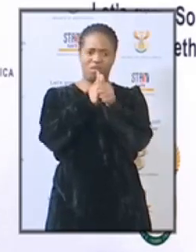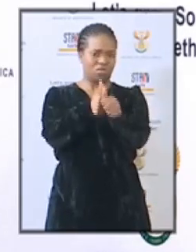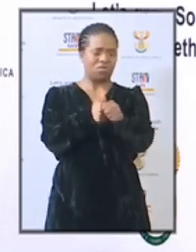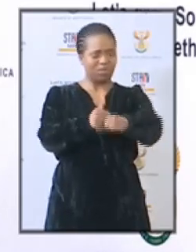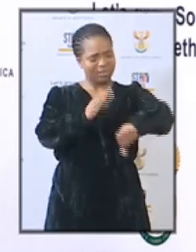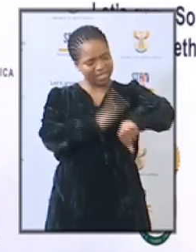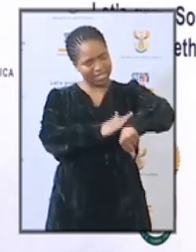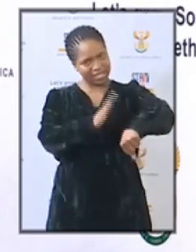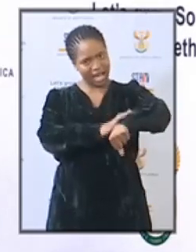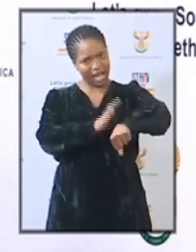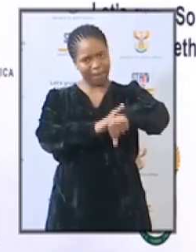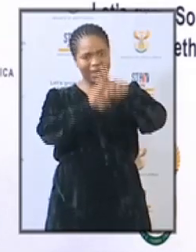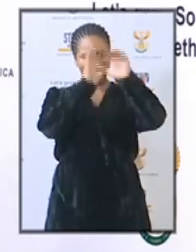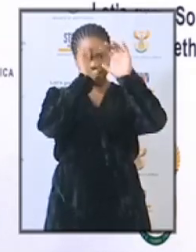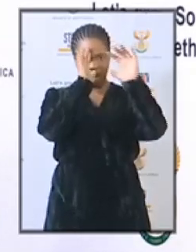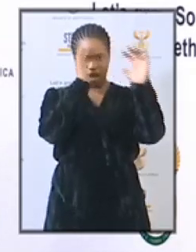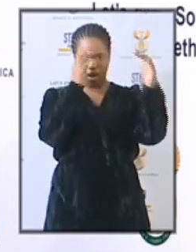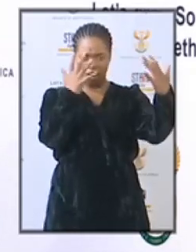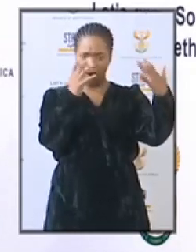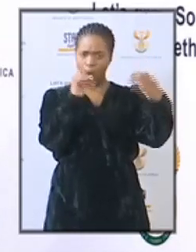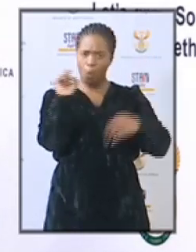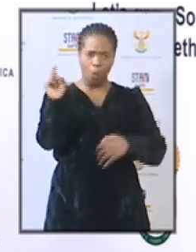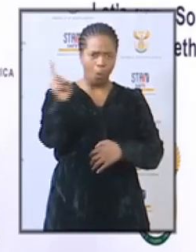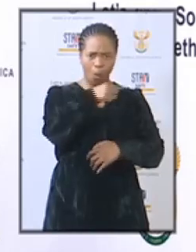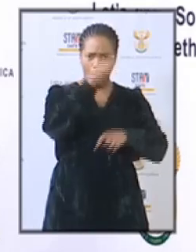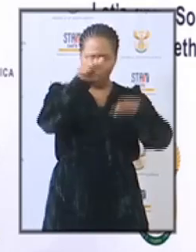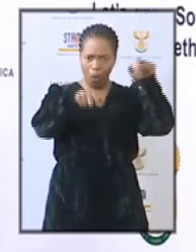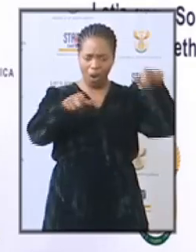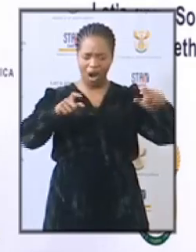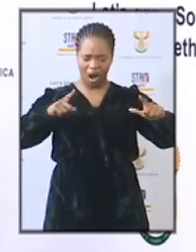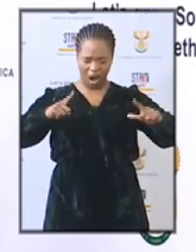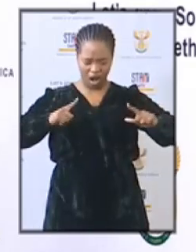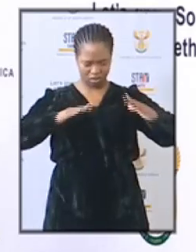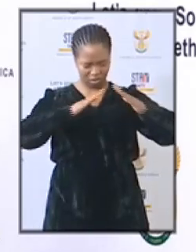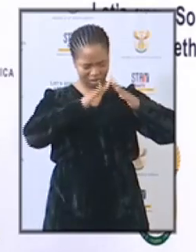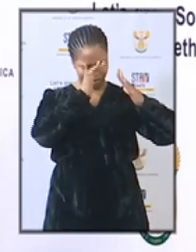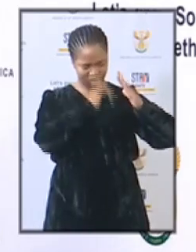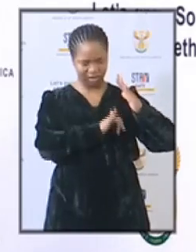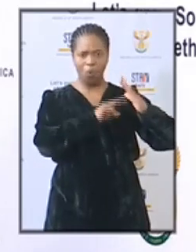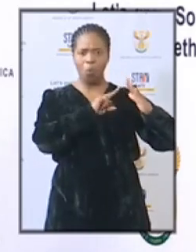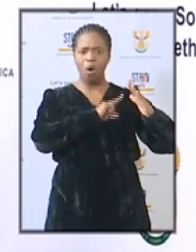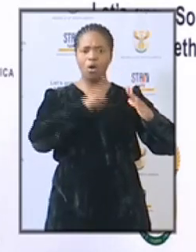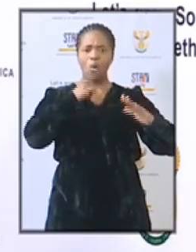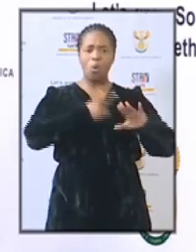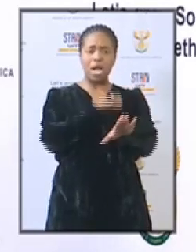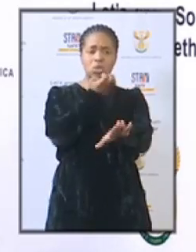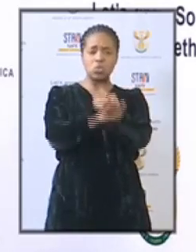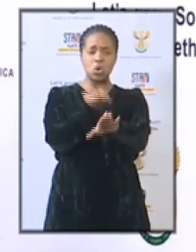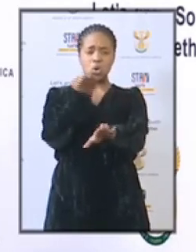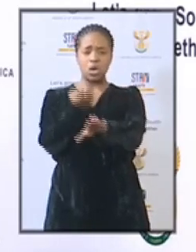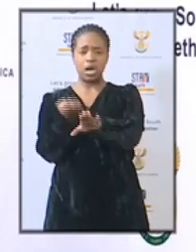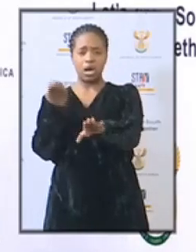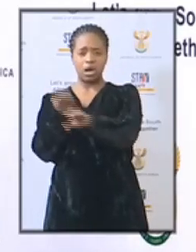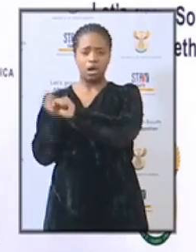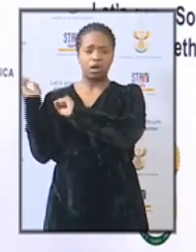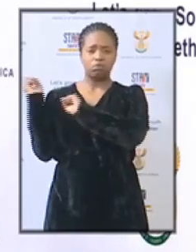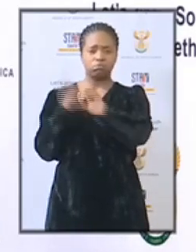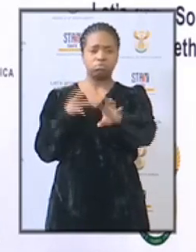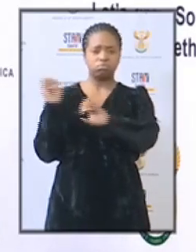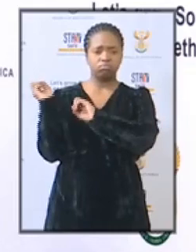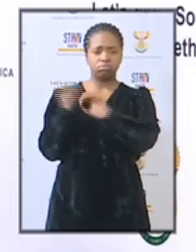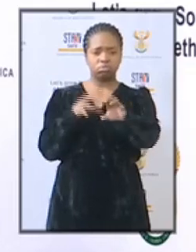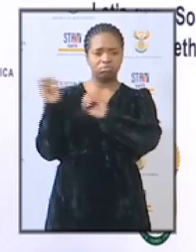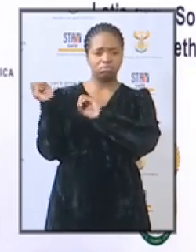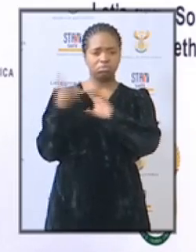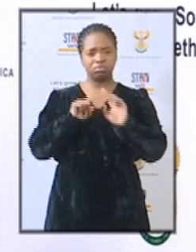curfew, so that we don't create that he has to have large trucks of vans on the streets, having